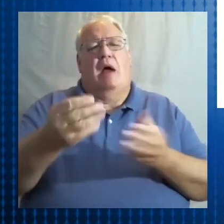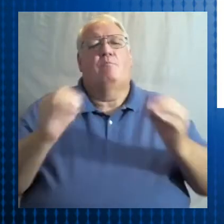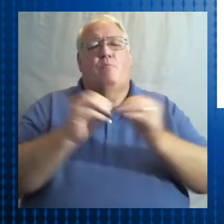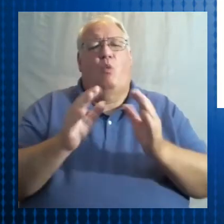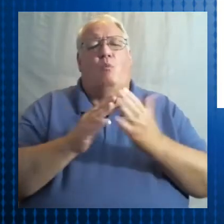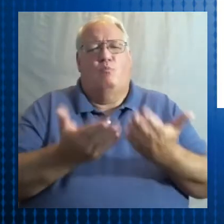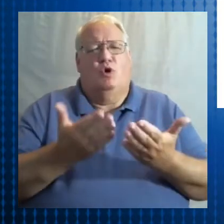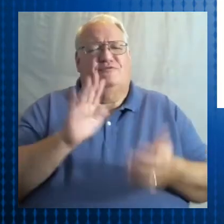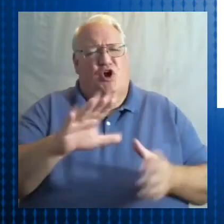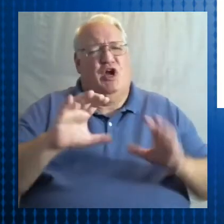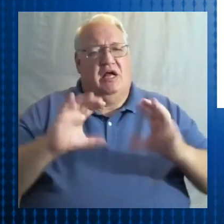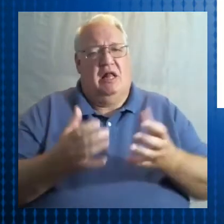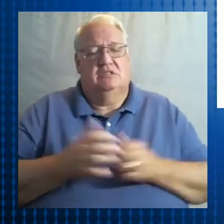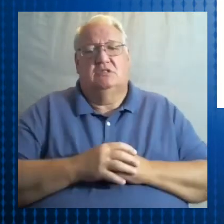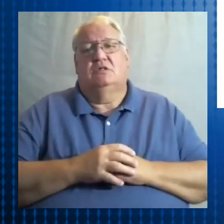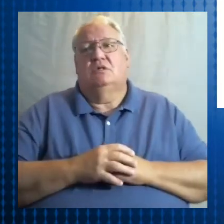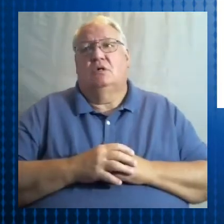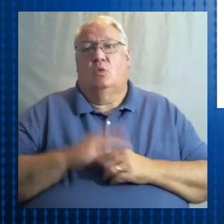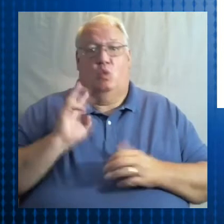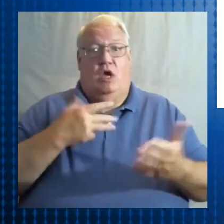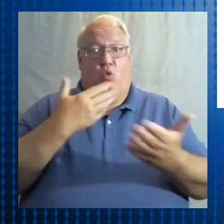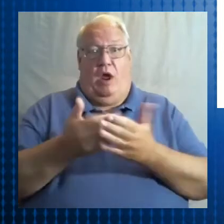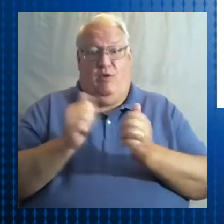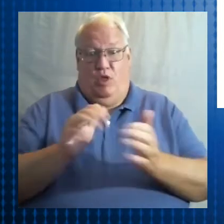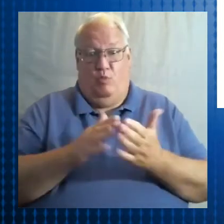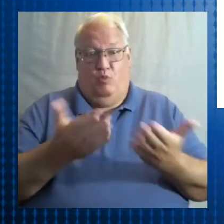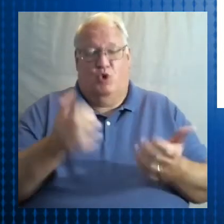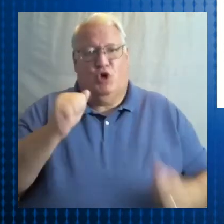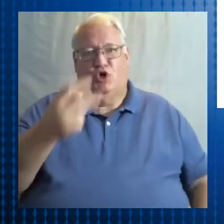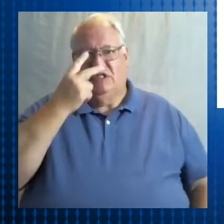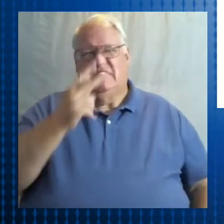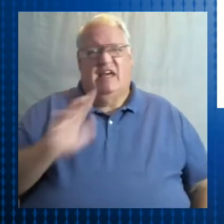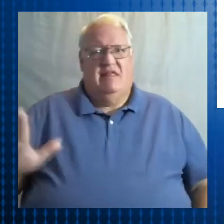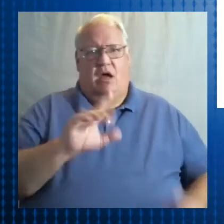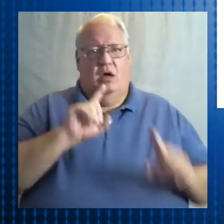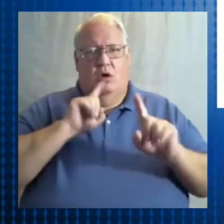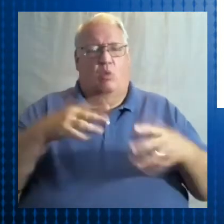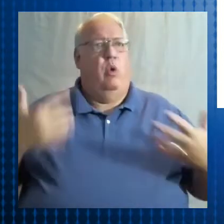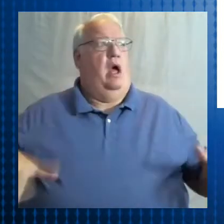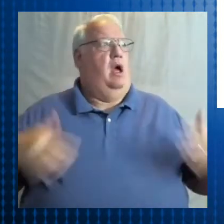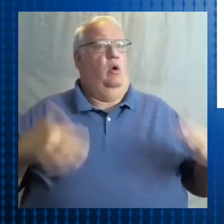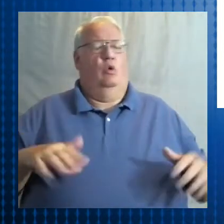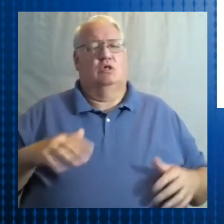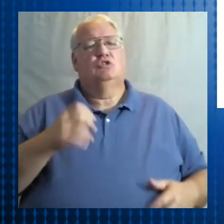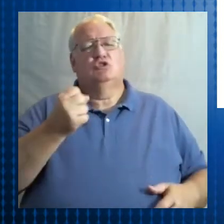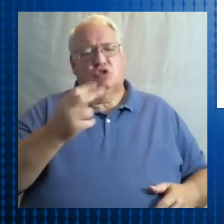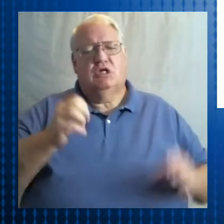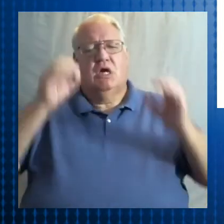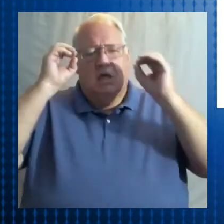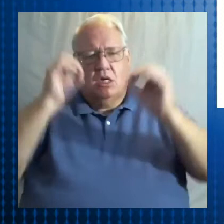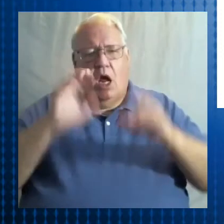classroom. When we arrived with books, you could see by their reaction that she has taught her